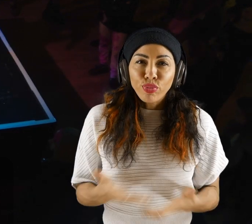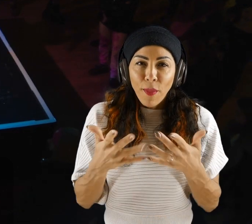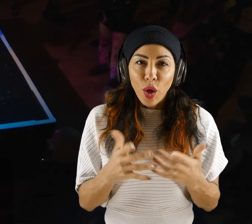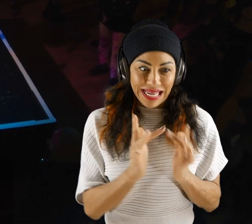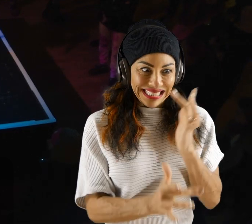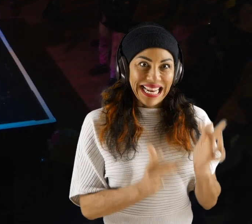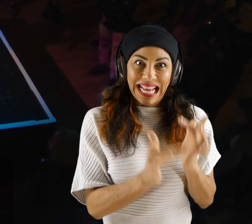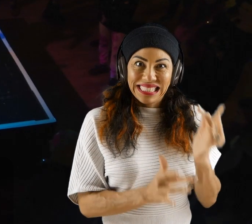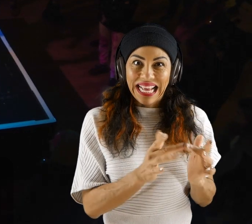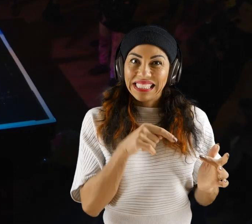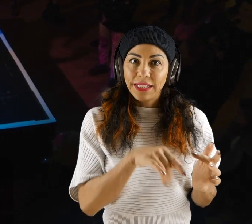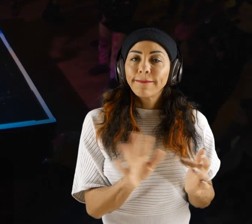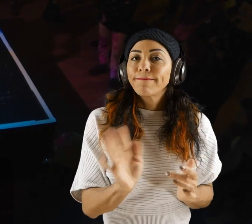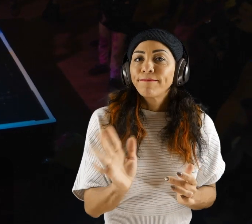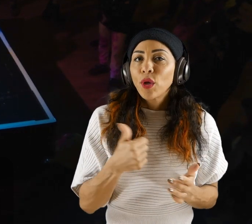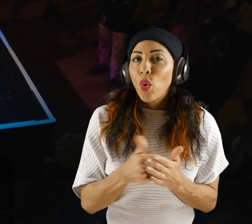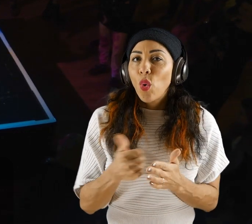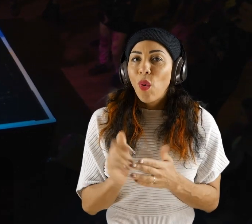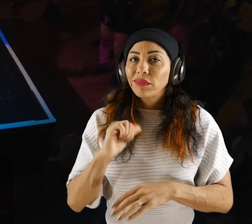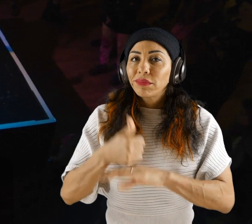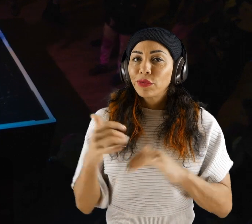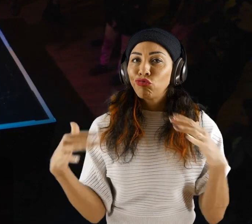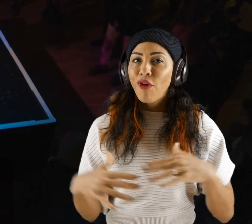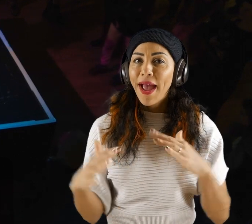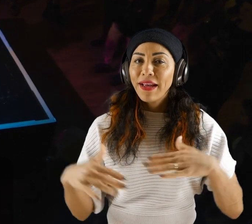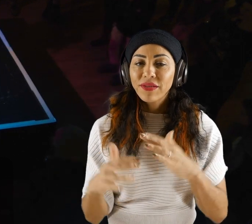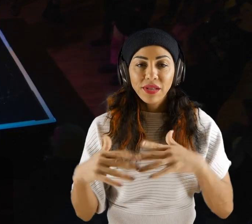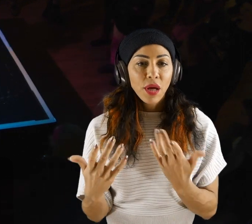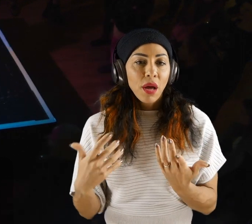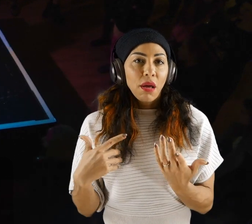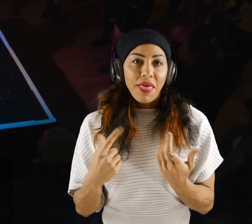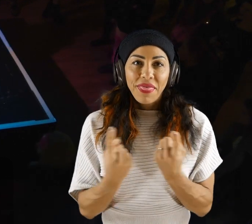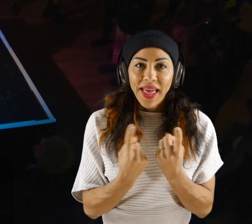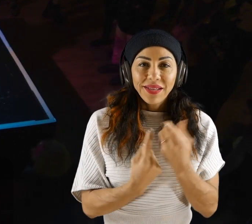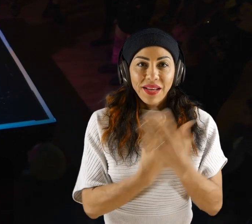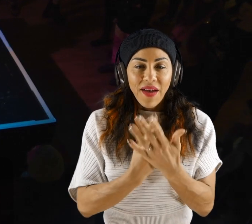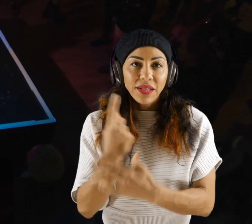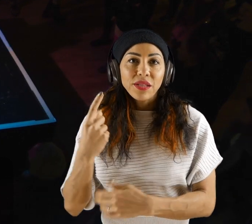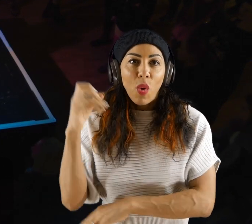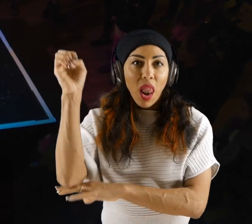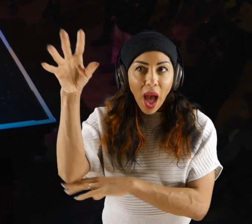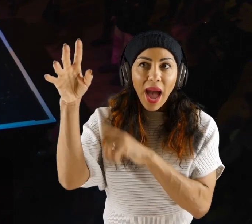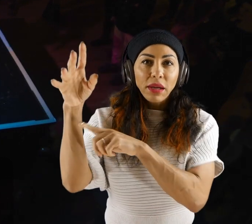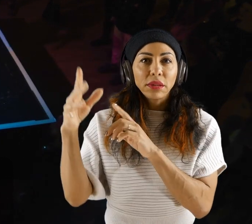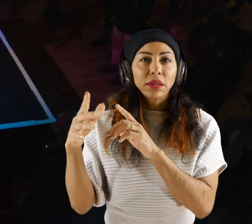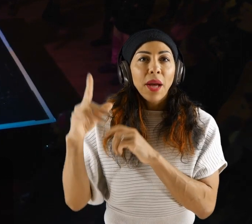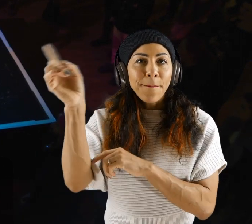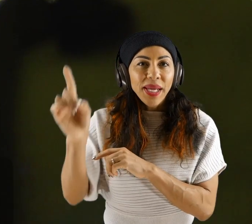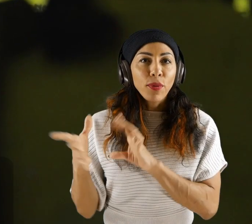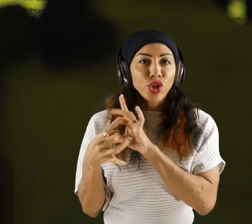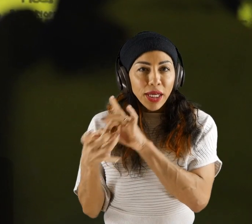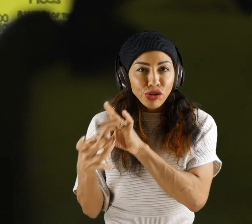put on raves and put on events, and when I was at Lighthouse, putting on stuff where we can interact with people, even if it's small, 10, 20, 30 people, it doesn't